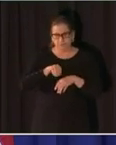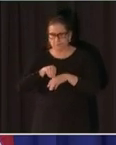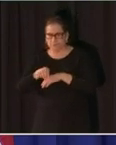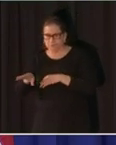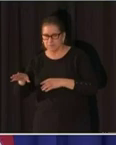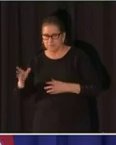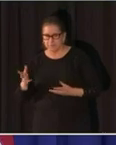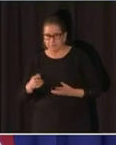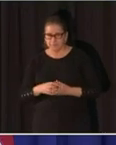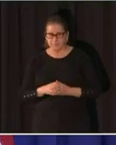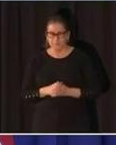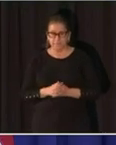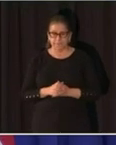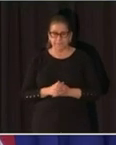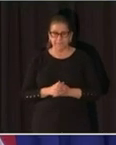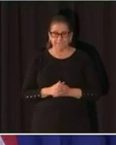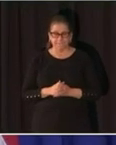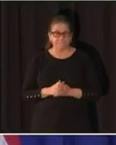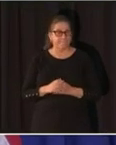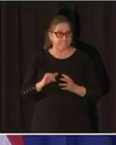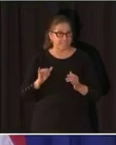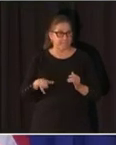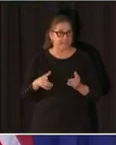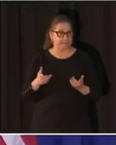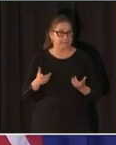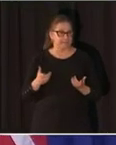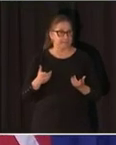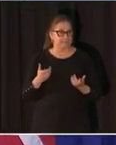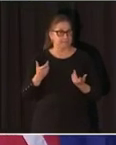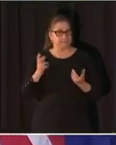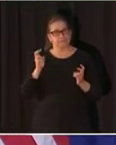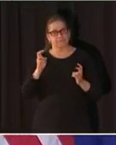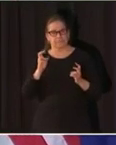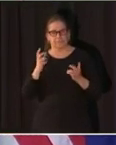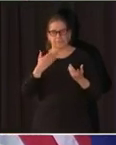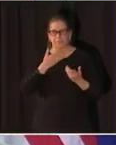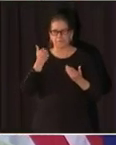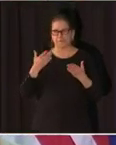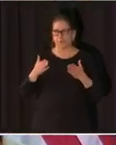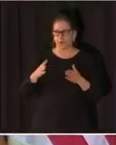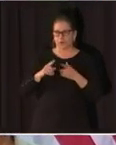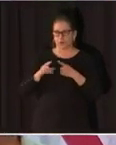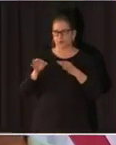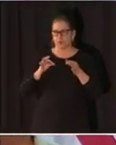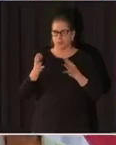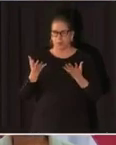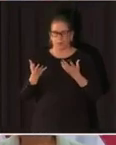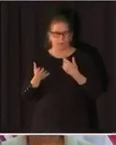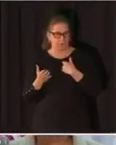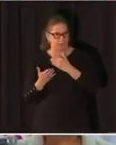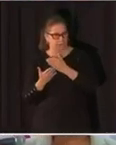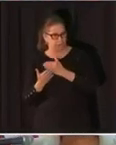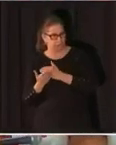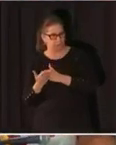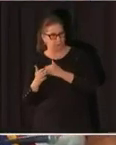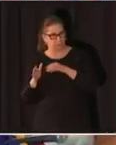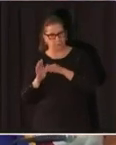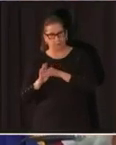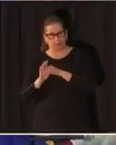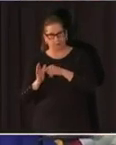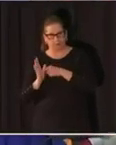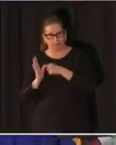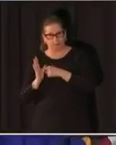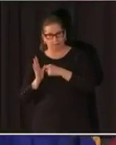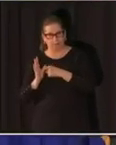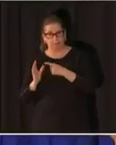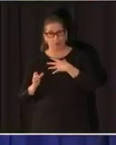it. The other thing to note too is that and you'll even hear members of the White House Task Force